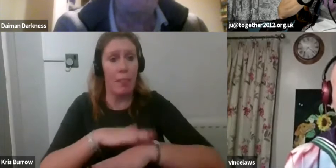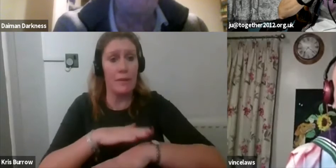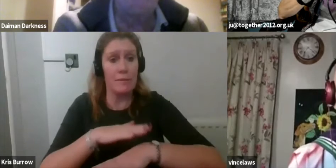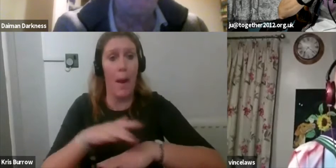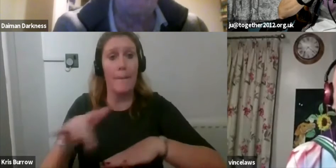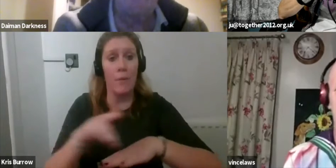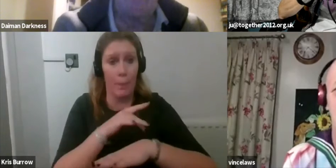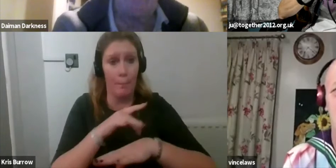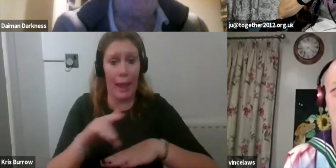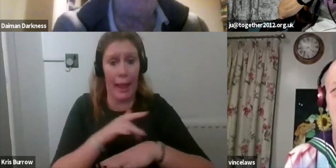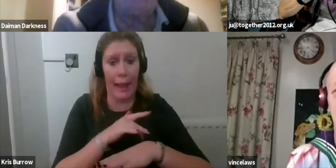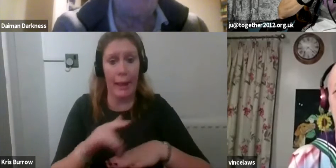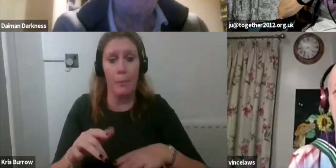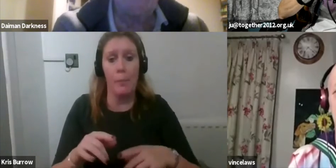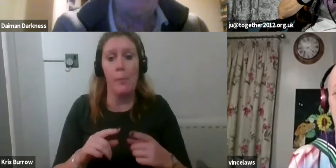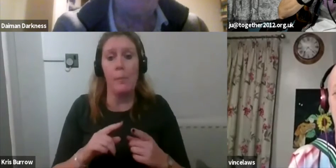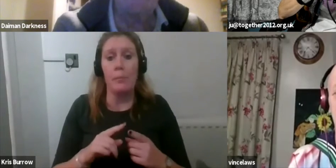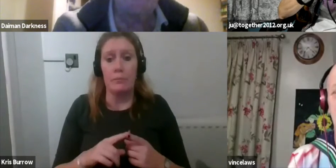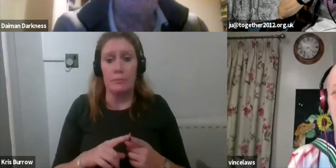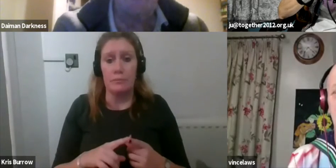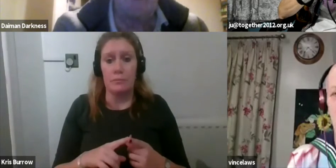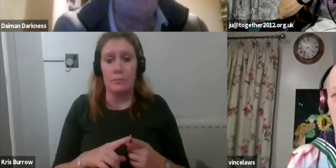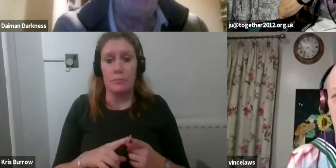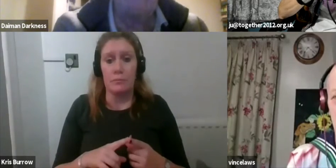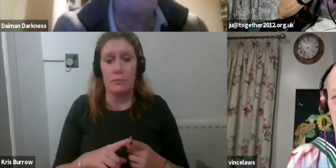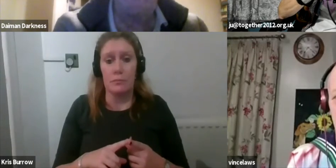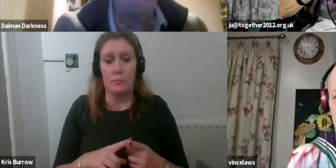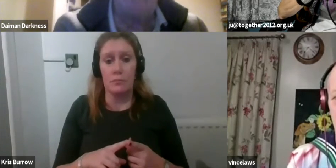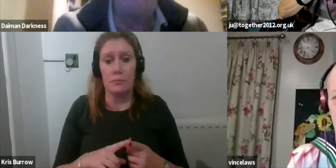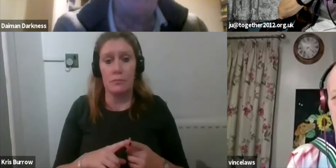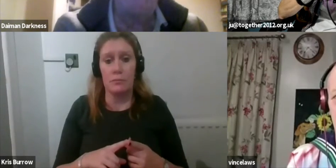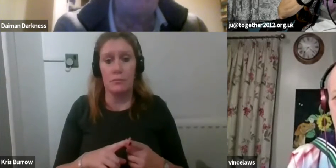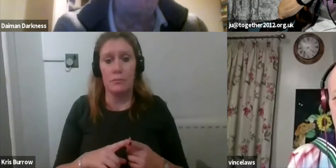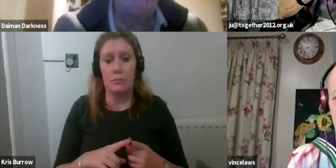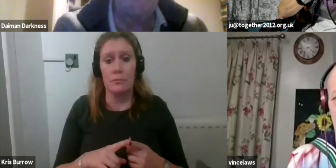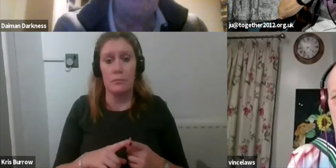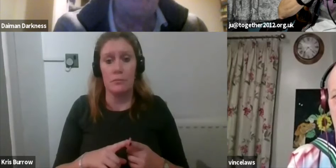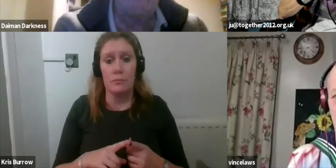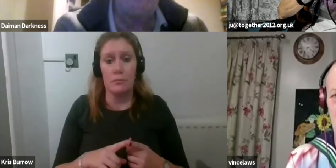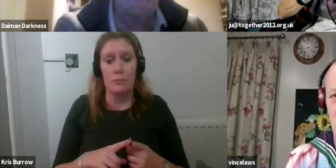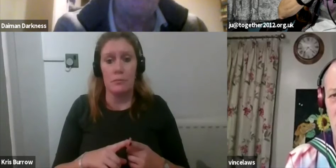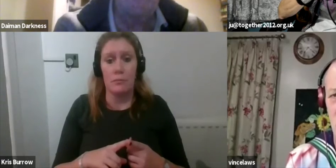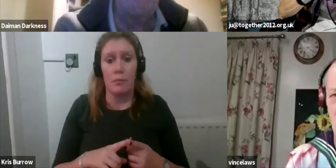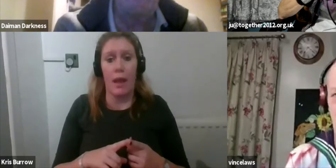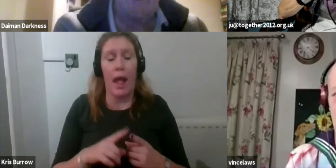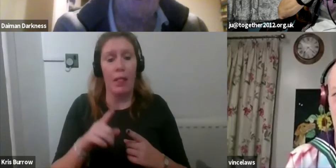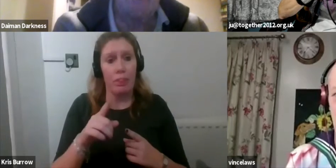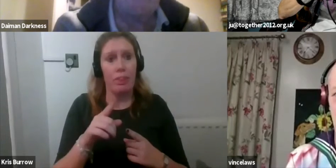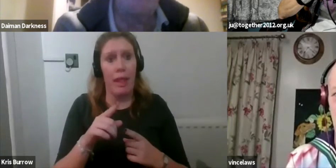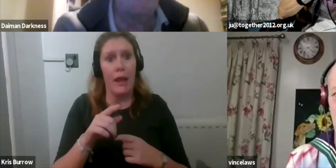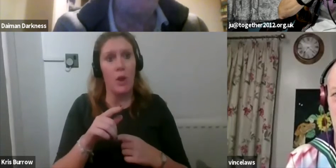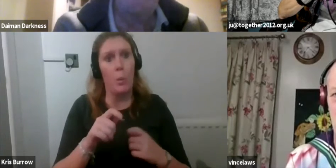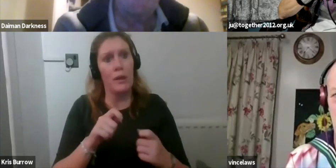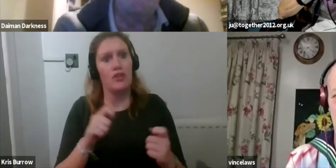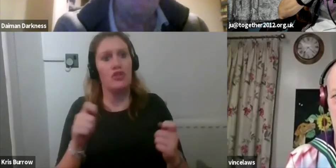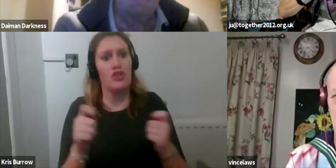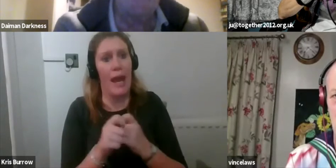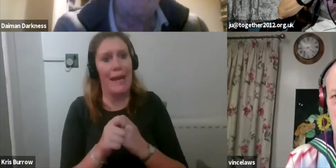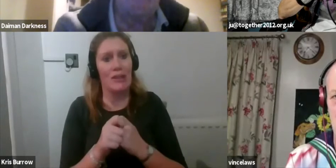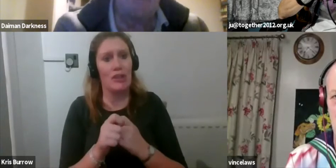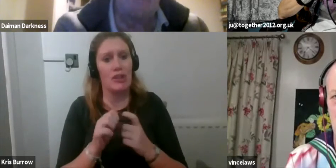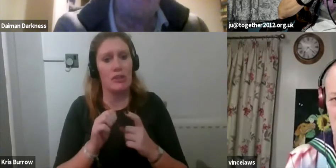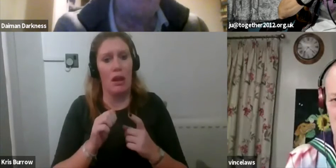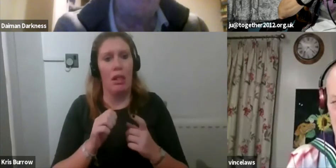were able to get it into a format where we could put it on YouTube. So it was